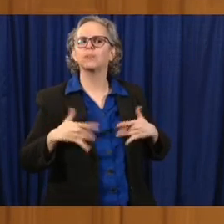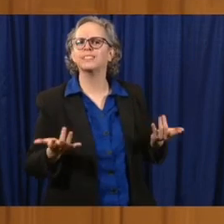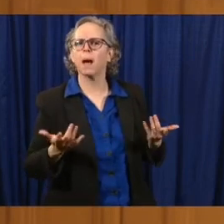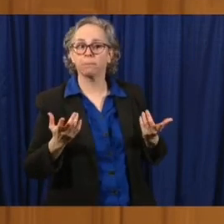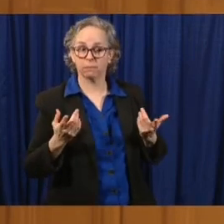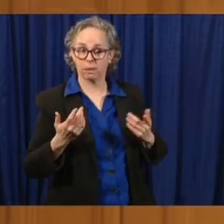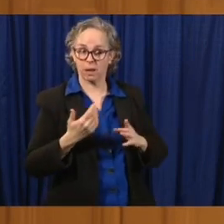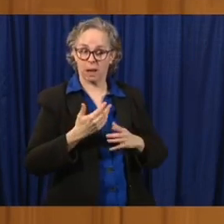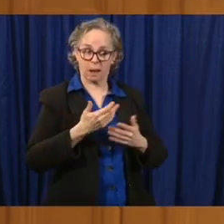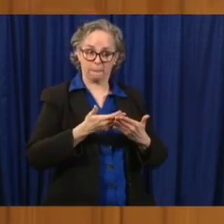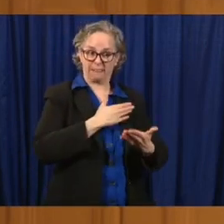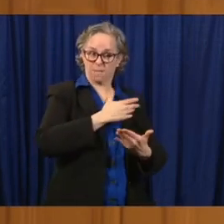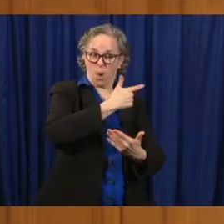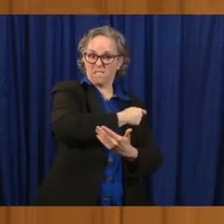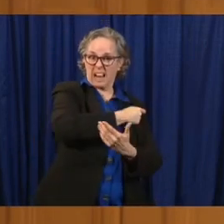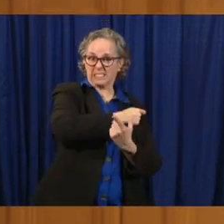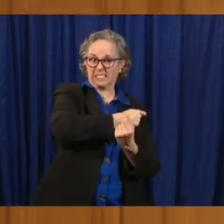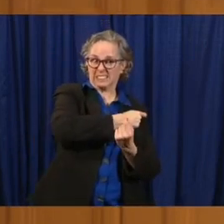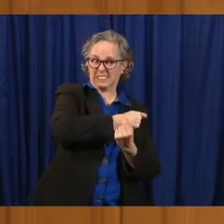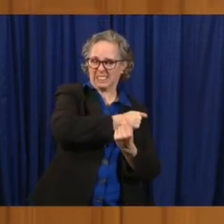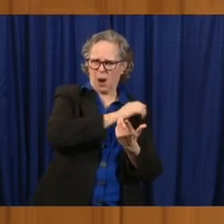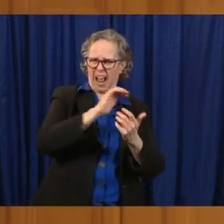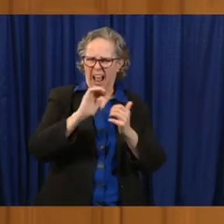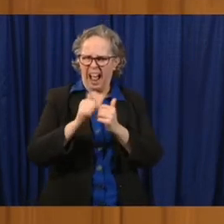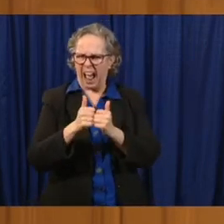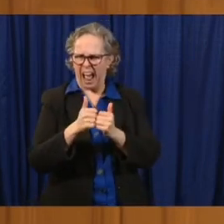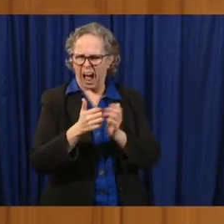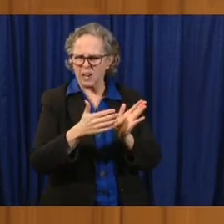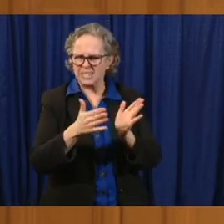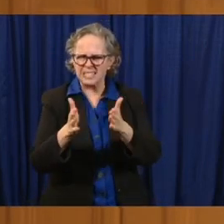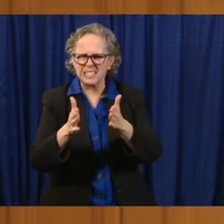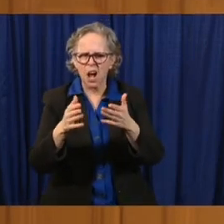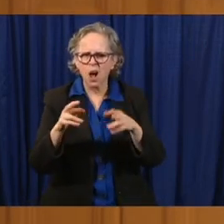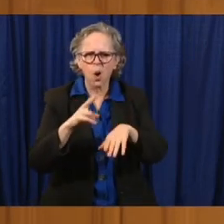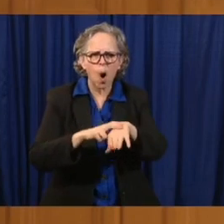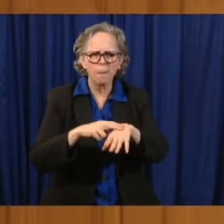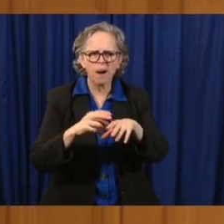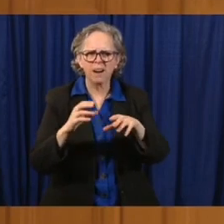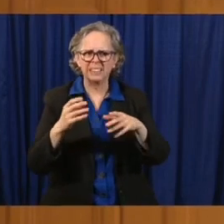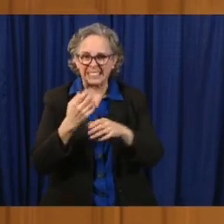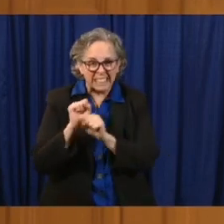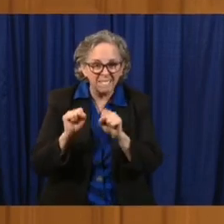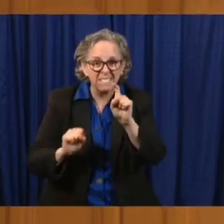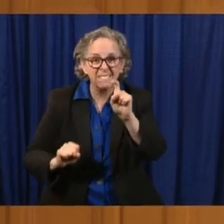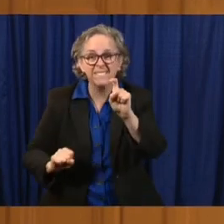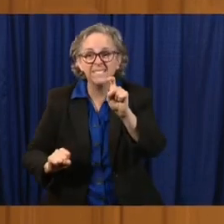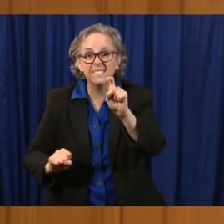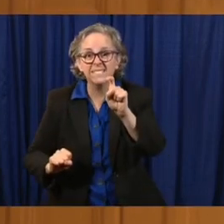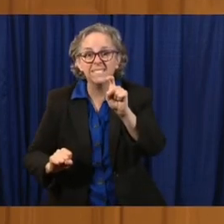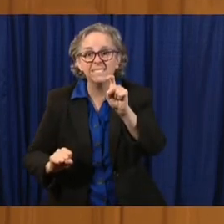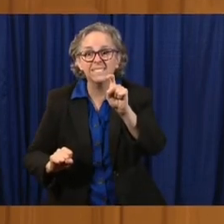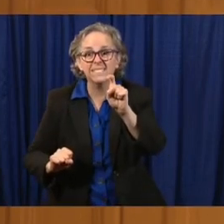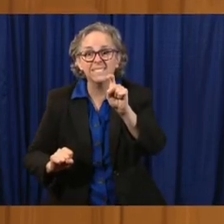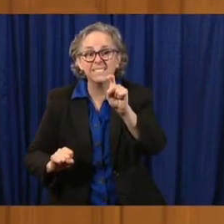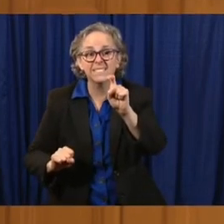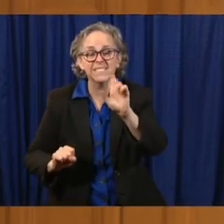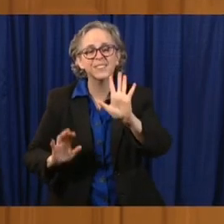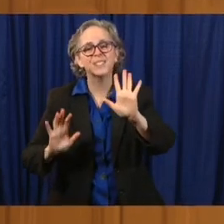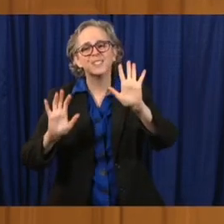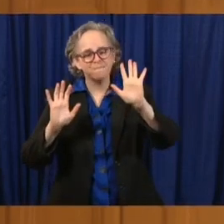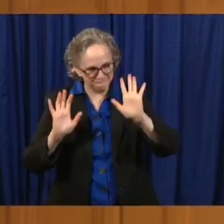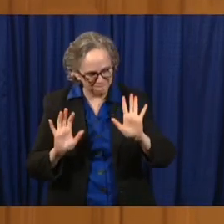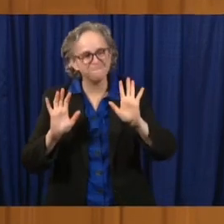keep us all safe, but try to find our way back in some ways to normalcy. So I want to say one more thing.